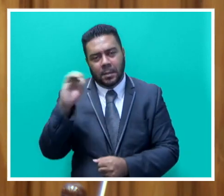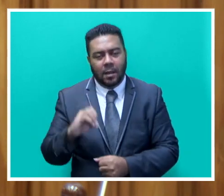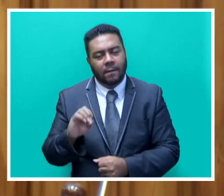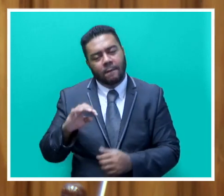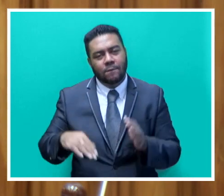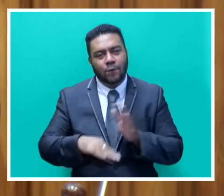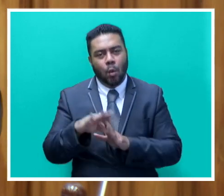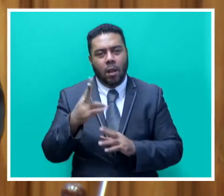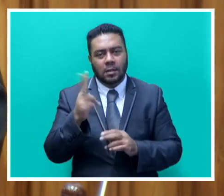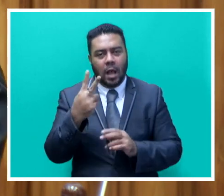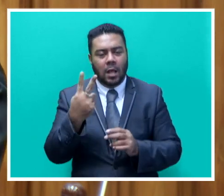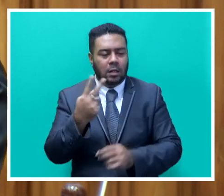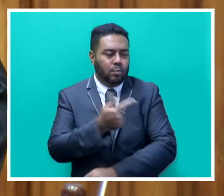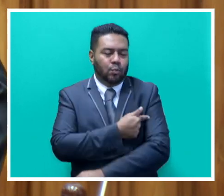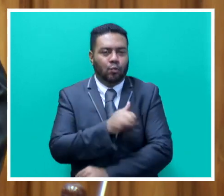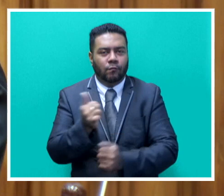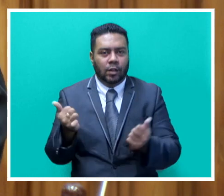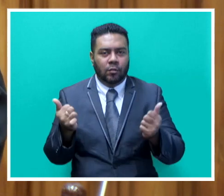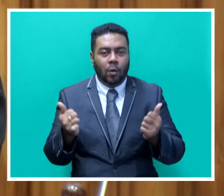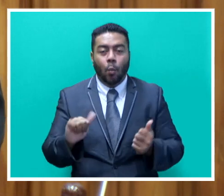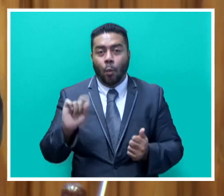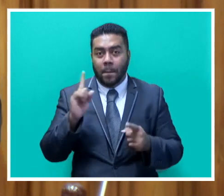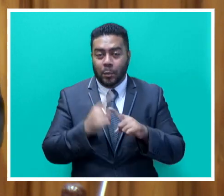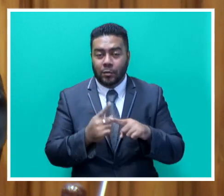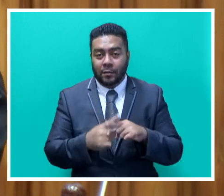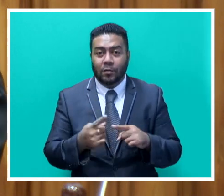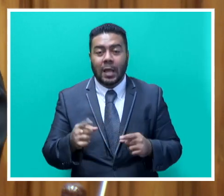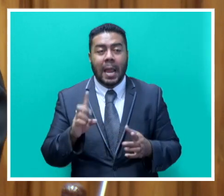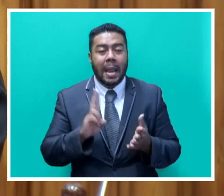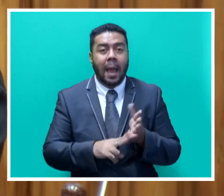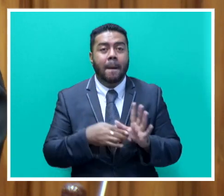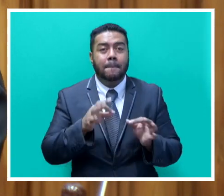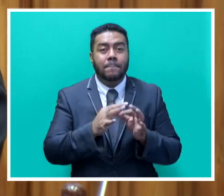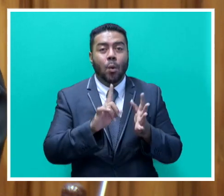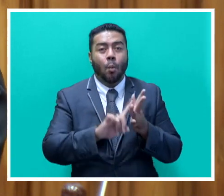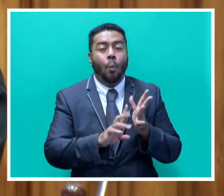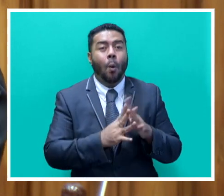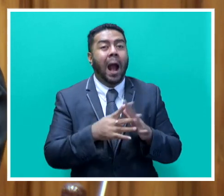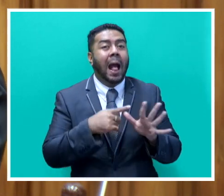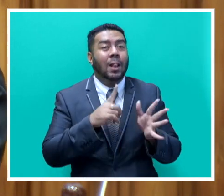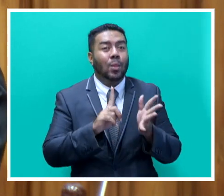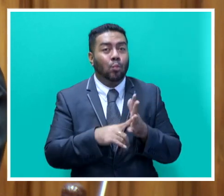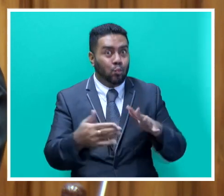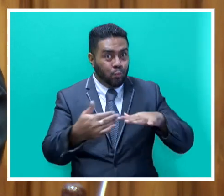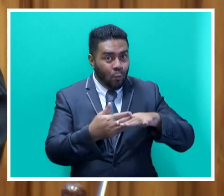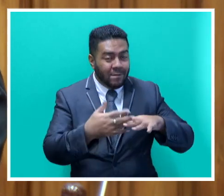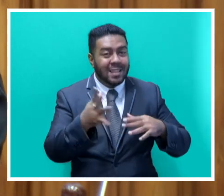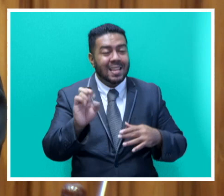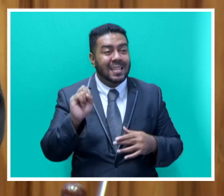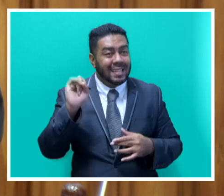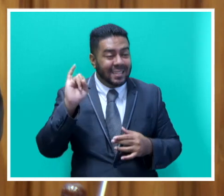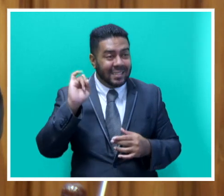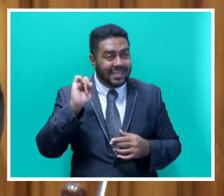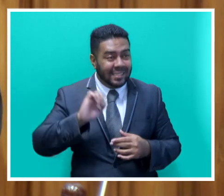dose. When the positive case in Namboa was highlighted last Saturday, all these preparations were in place, and I would like to reassure